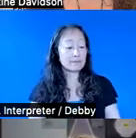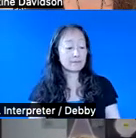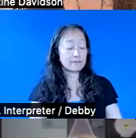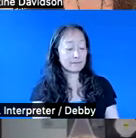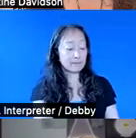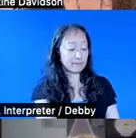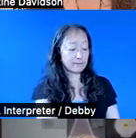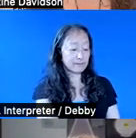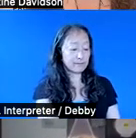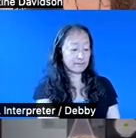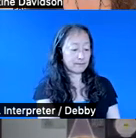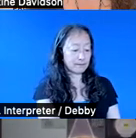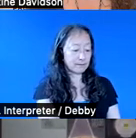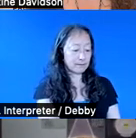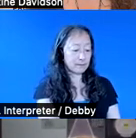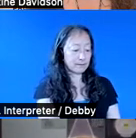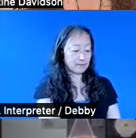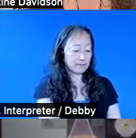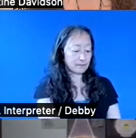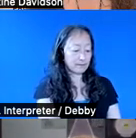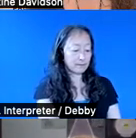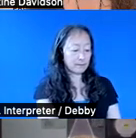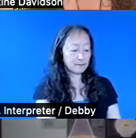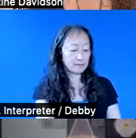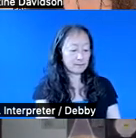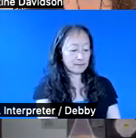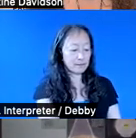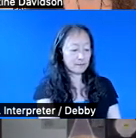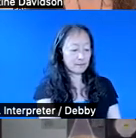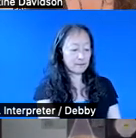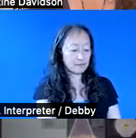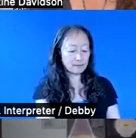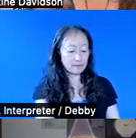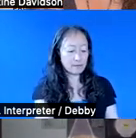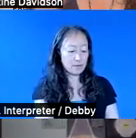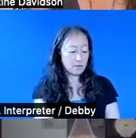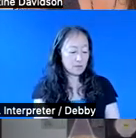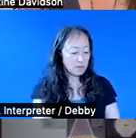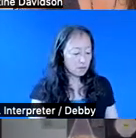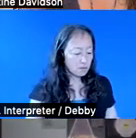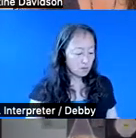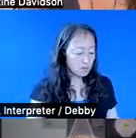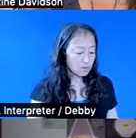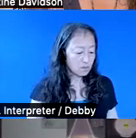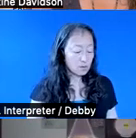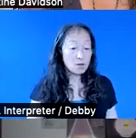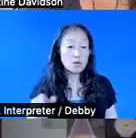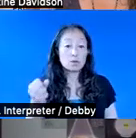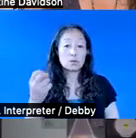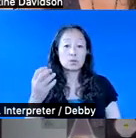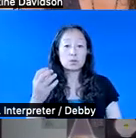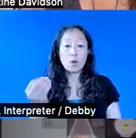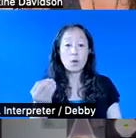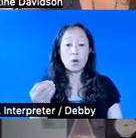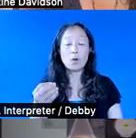can back up? So the thing about the statute is it defines by law what